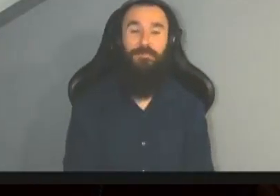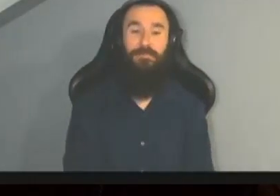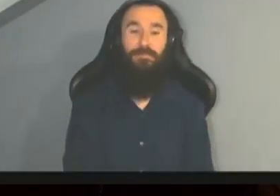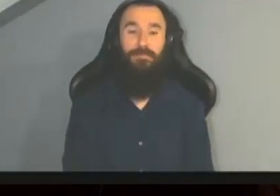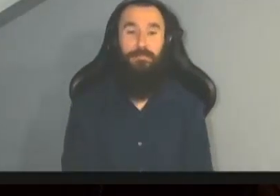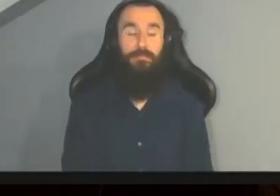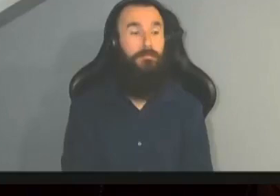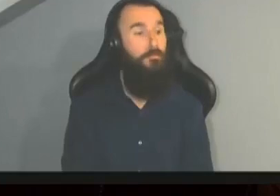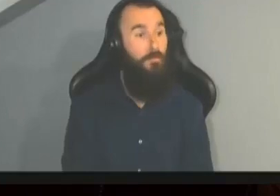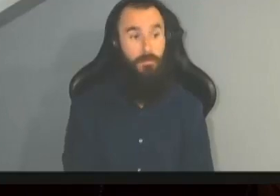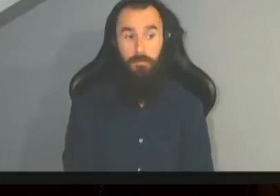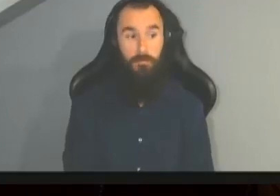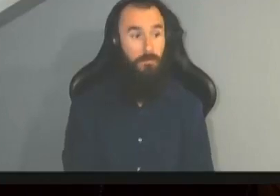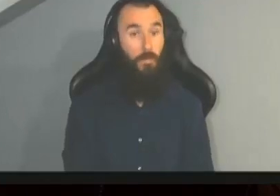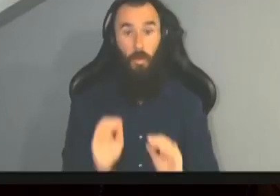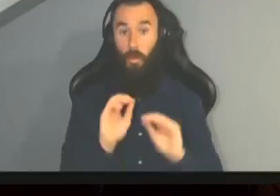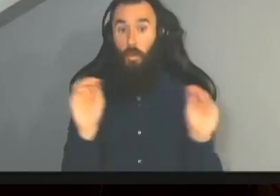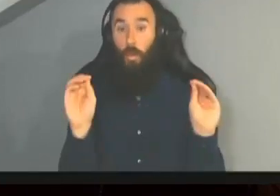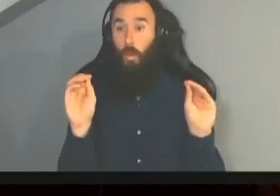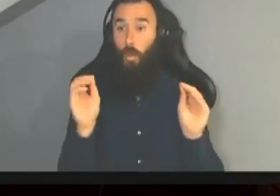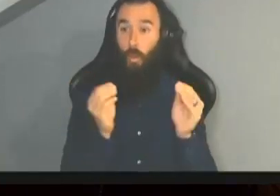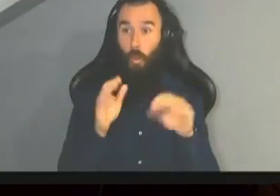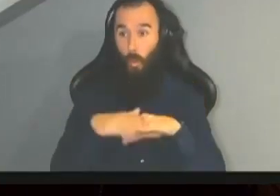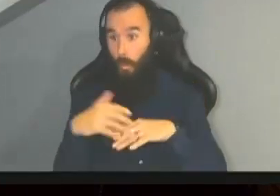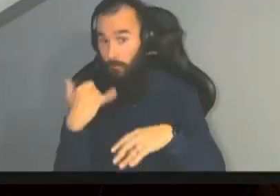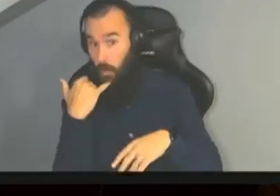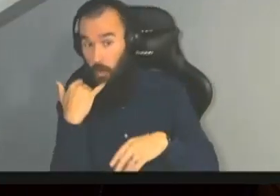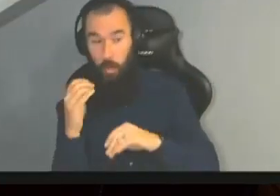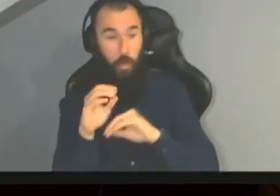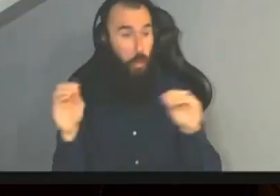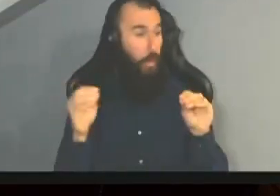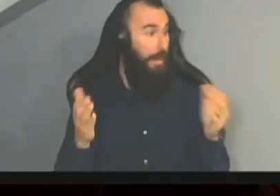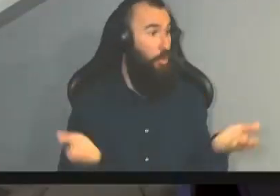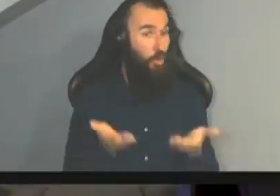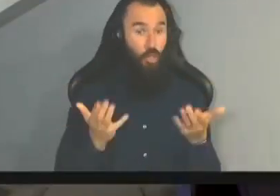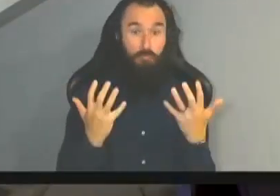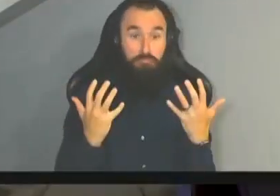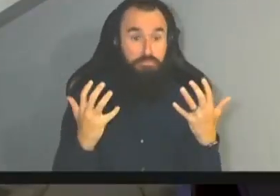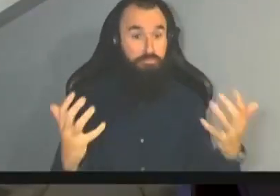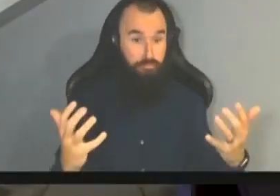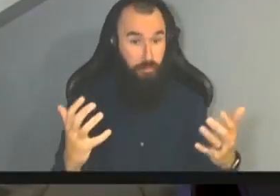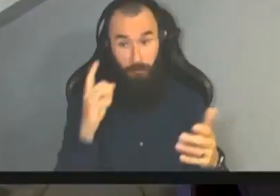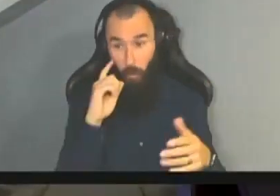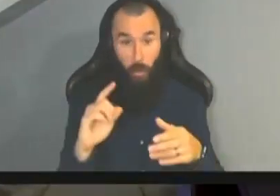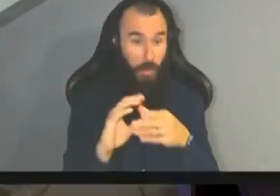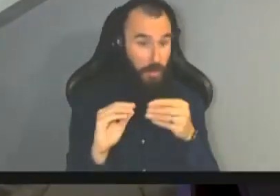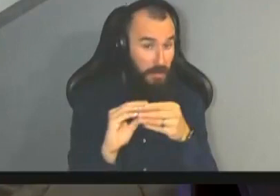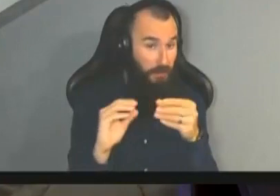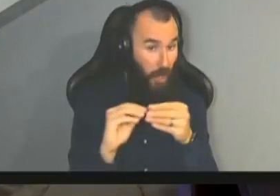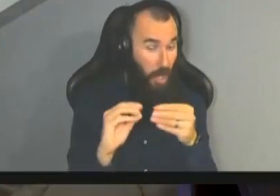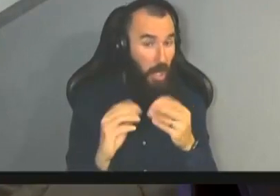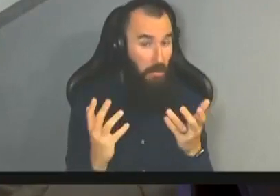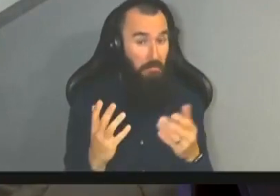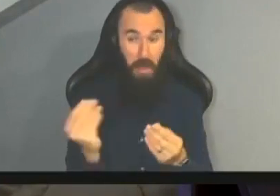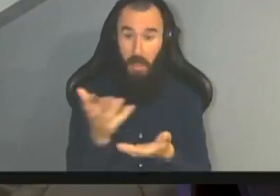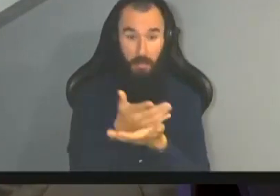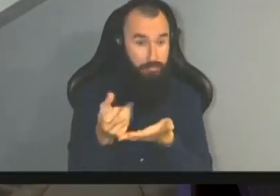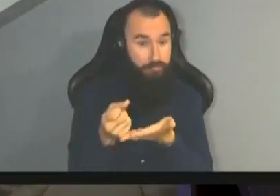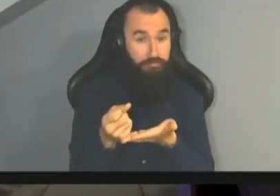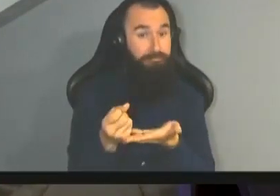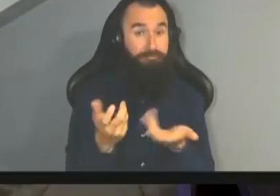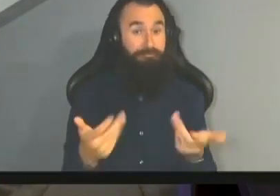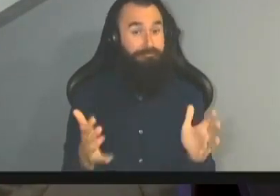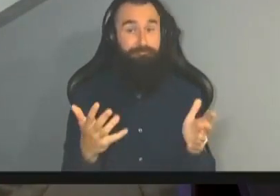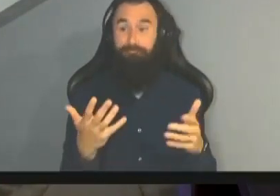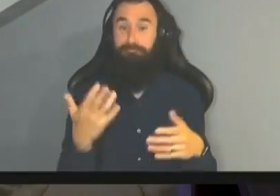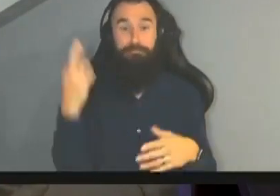Not seeing anyone else either online or in chambers to testify, and having exhausted the business of this